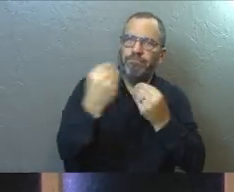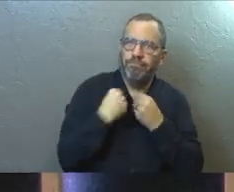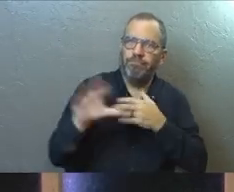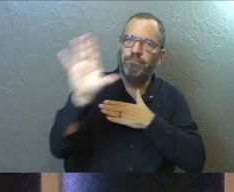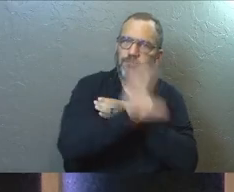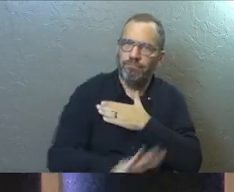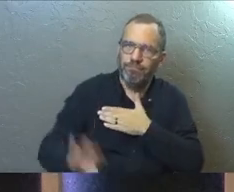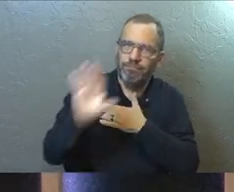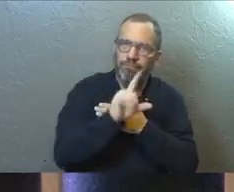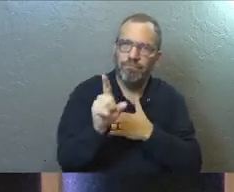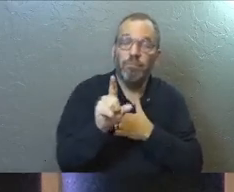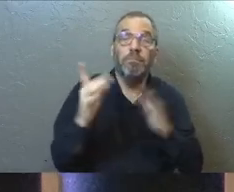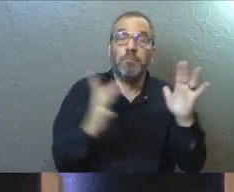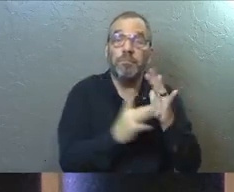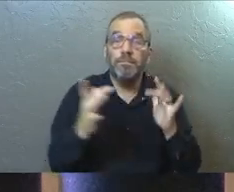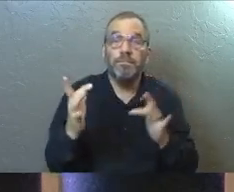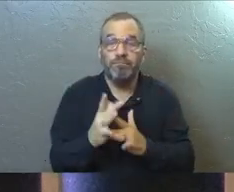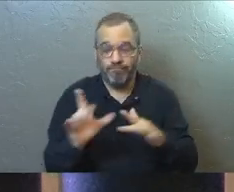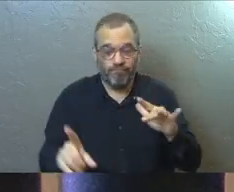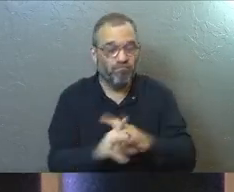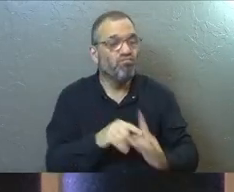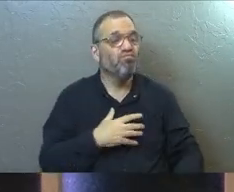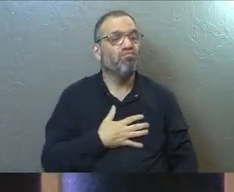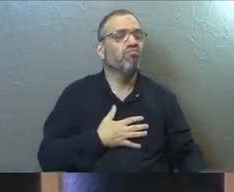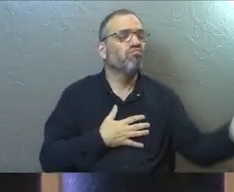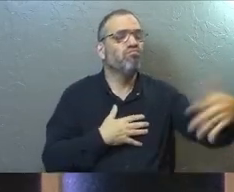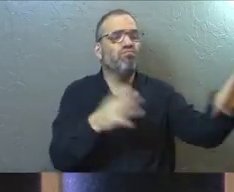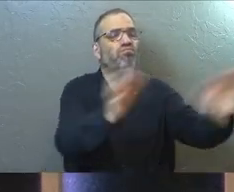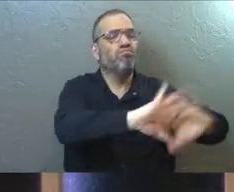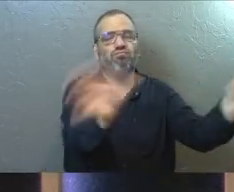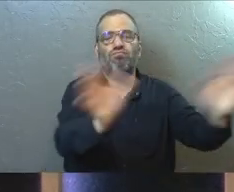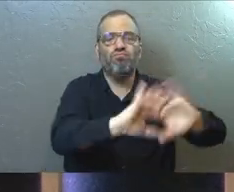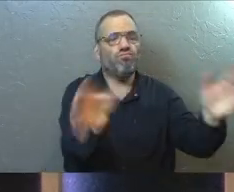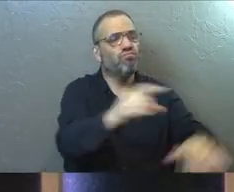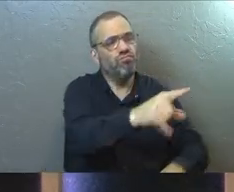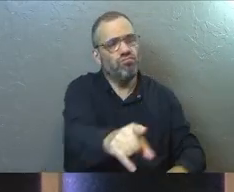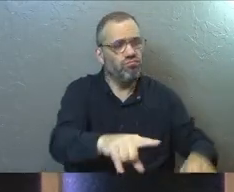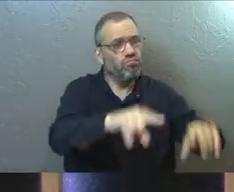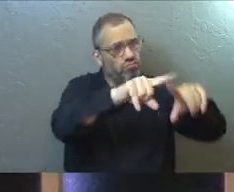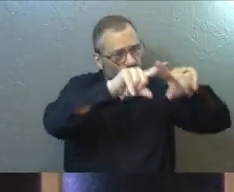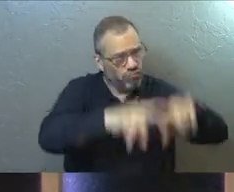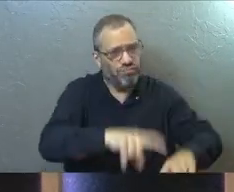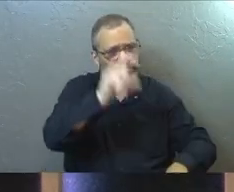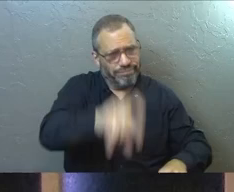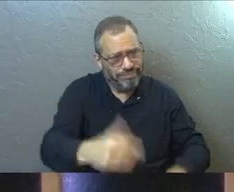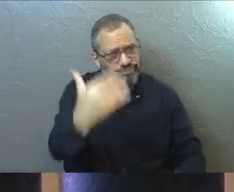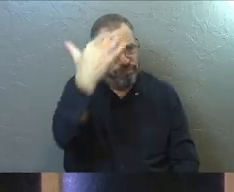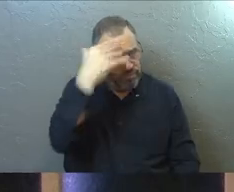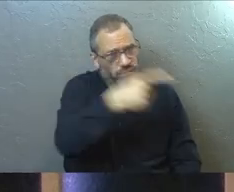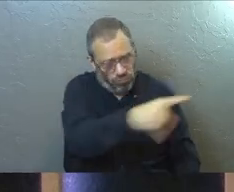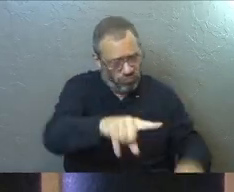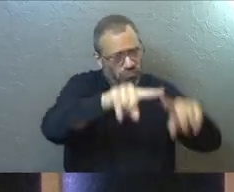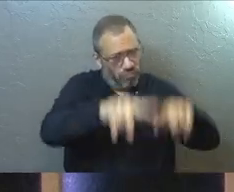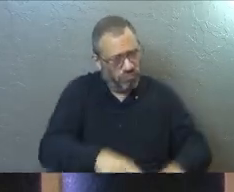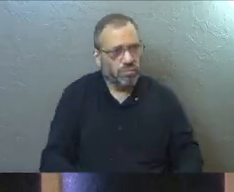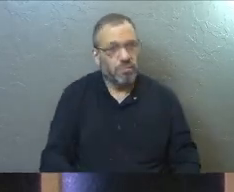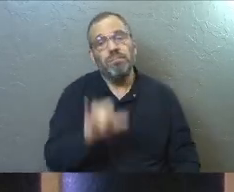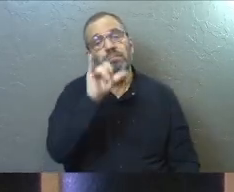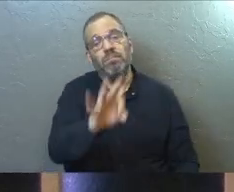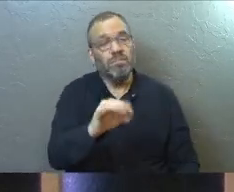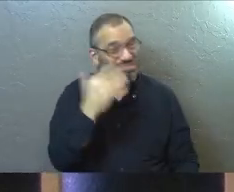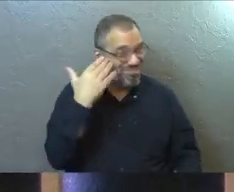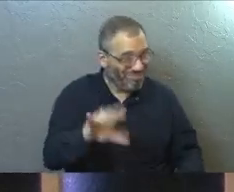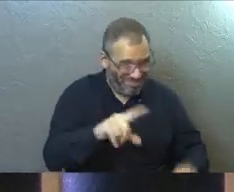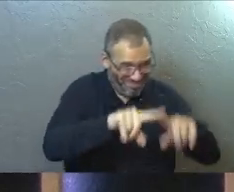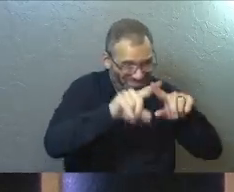that. So Jesus kind of comes in and says, hey, because you're dependent, you need to know that you're dependent. If you